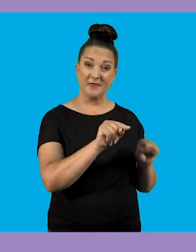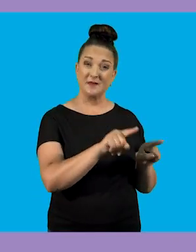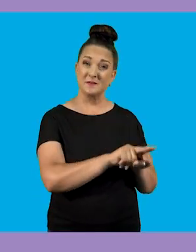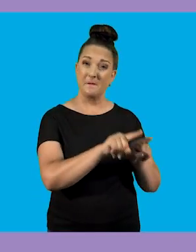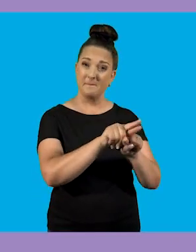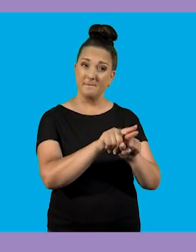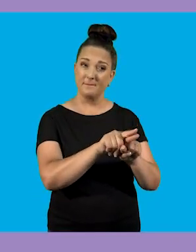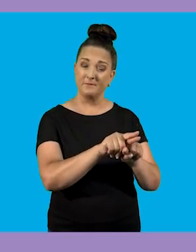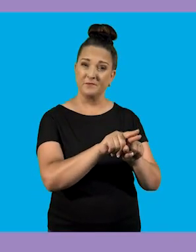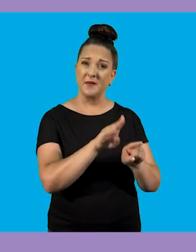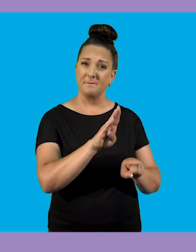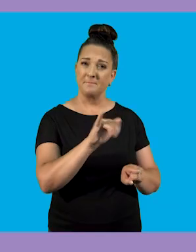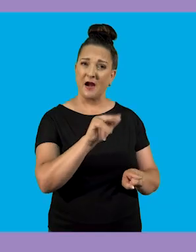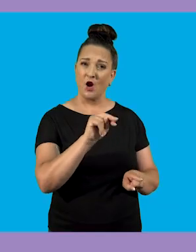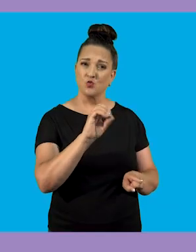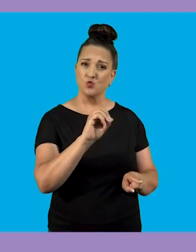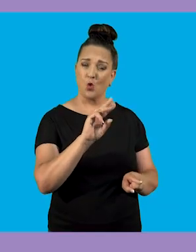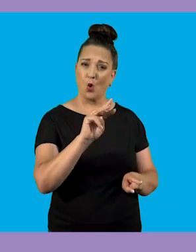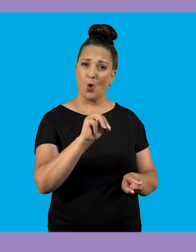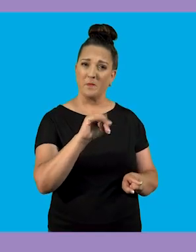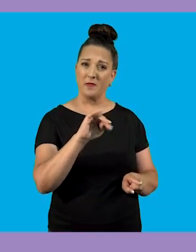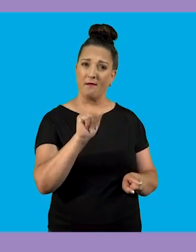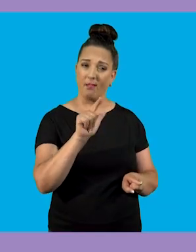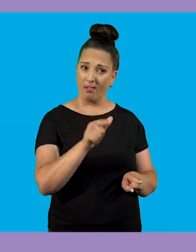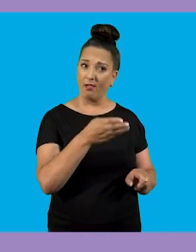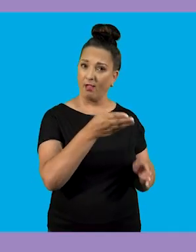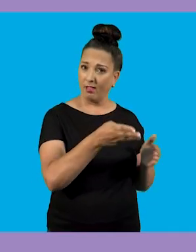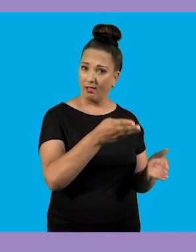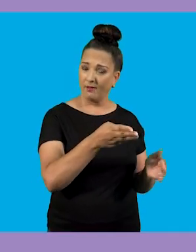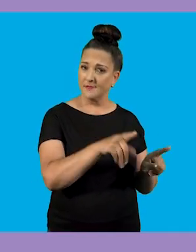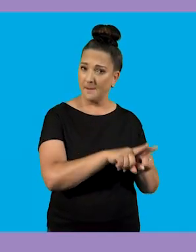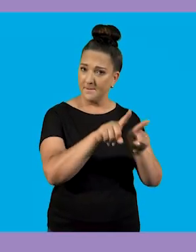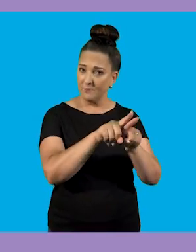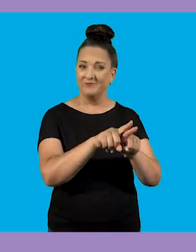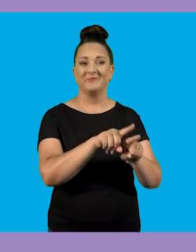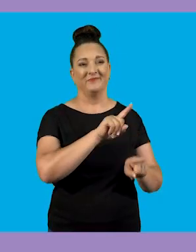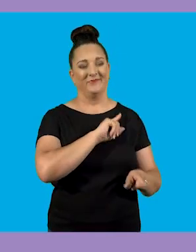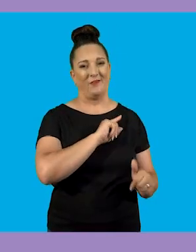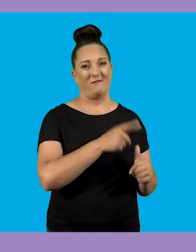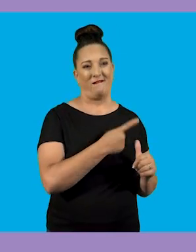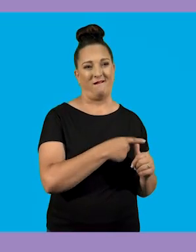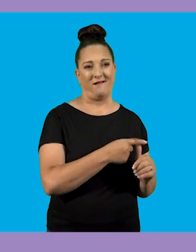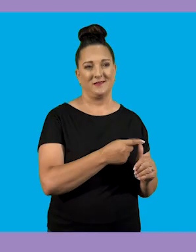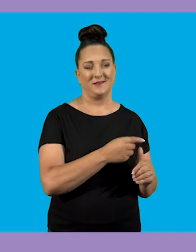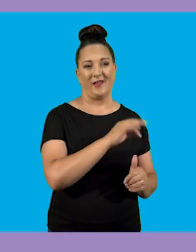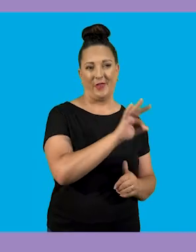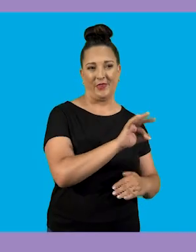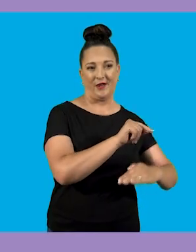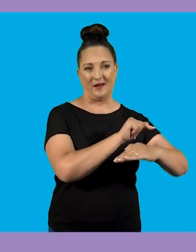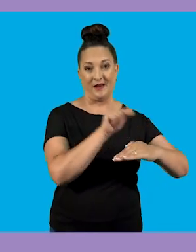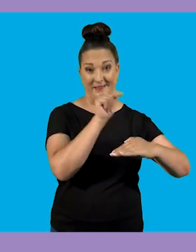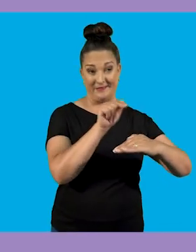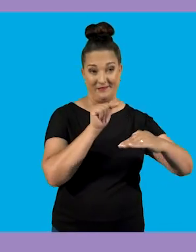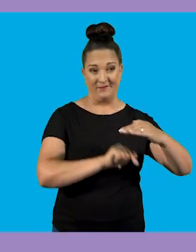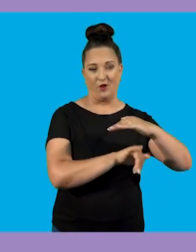binomial divided by a binomial that is the same. So that gives us 1. So what are we left with? We are left with 3 divided by